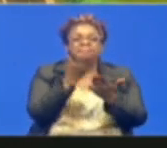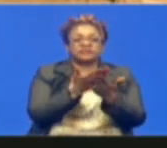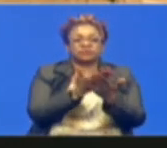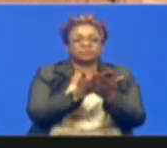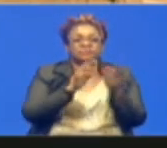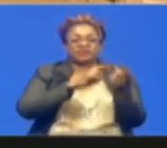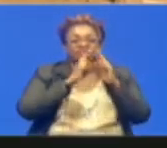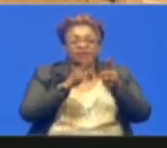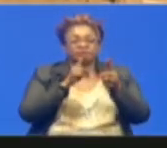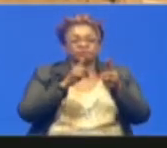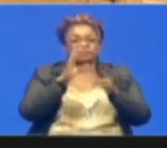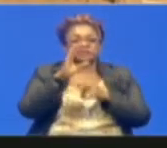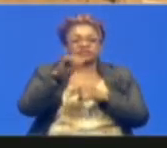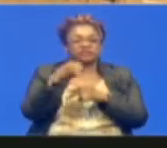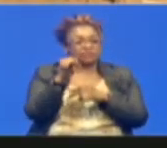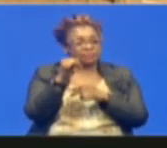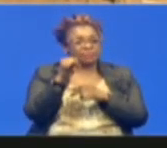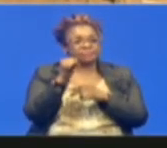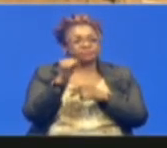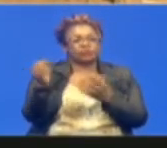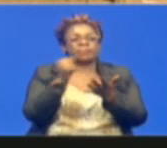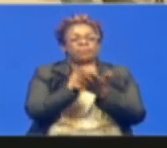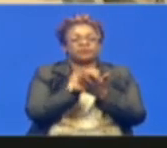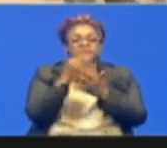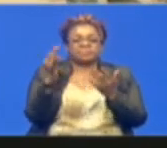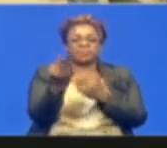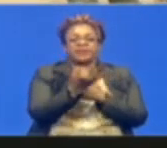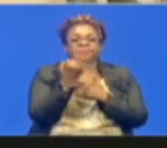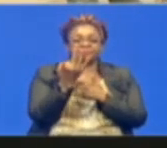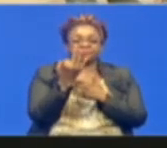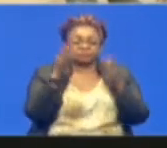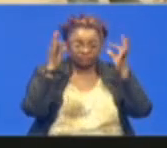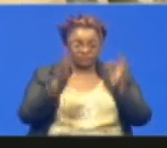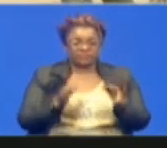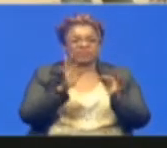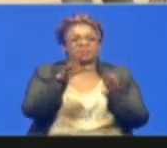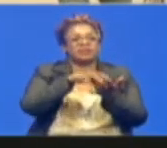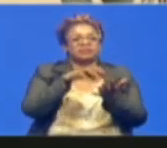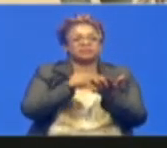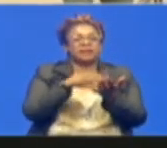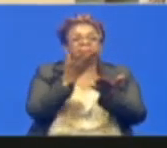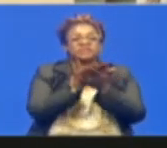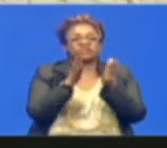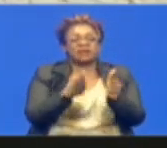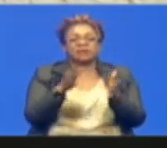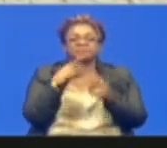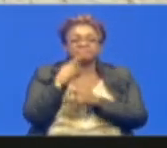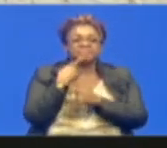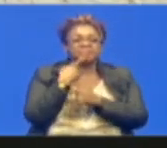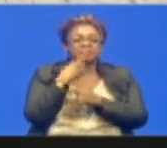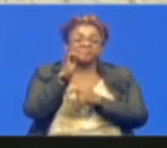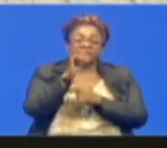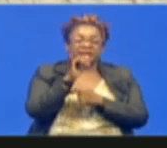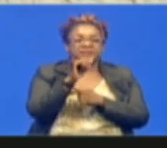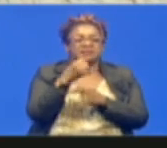to Chief Justice David Maraga to appoint a three-judge bench to determine their case. The petitioners argue the applications raised